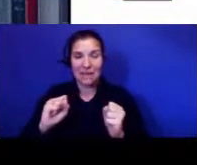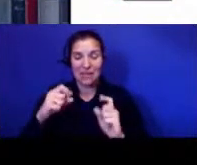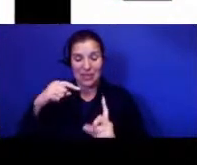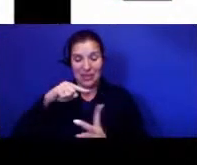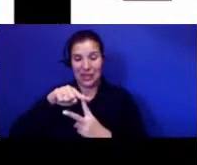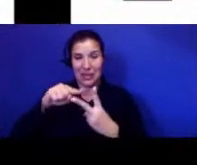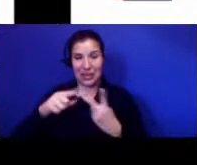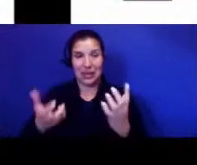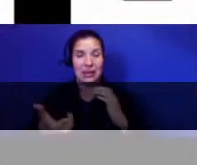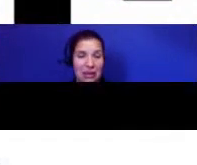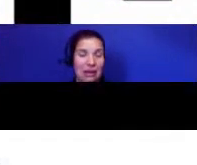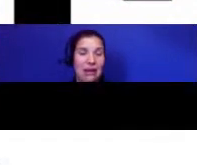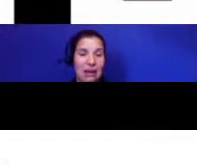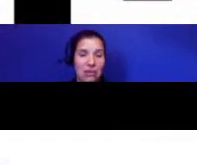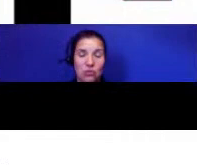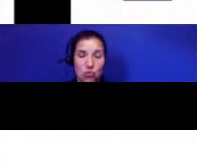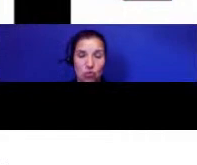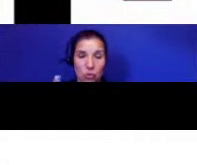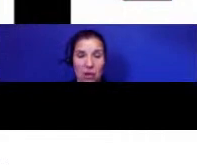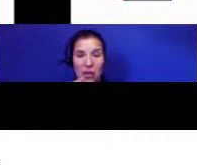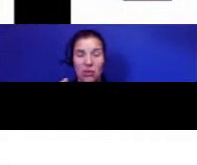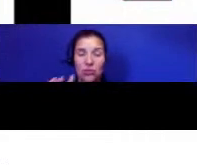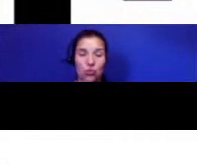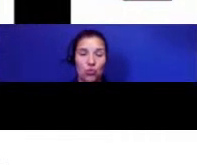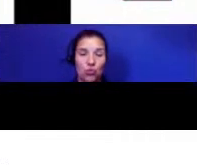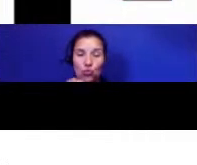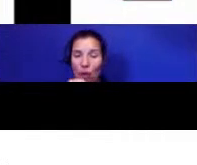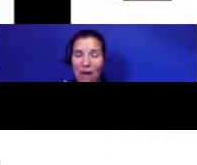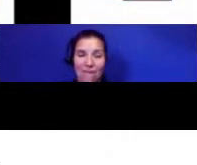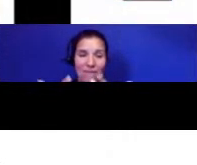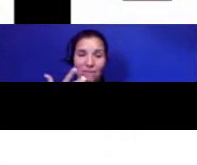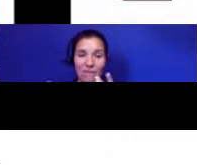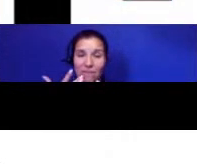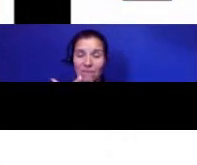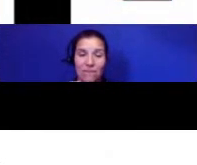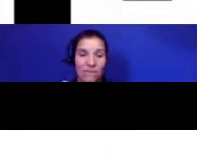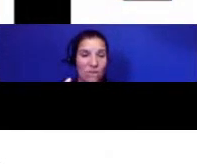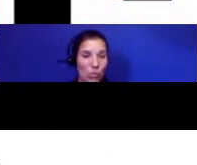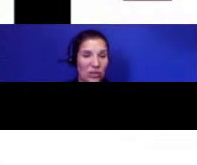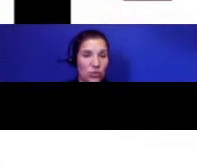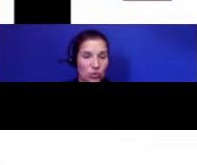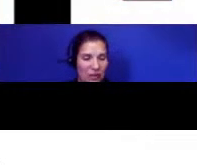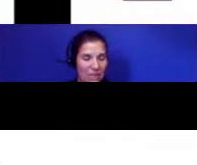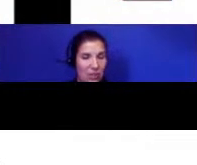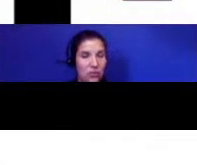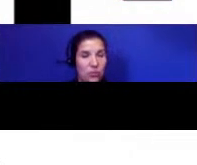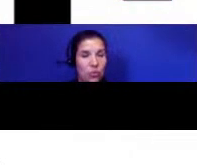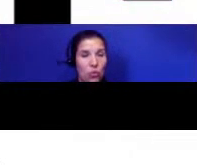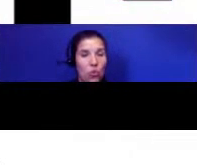hand, and too many of our schools lack the resources to provide meaningful support.